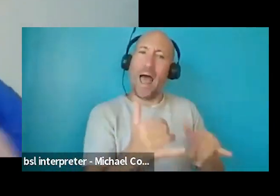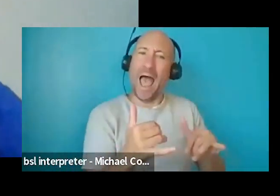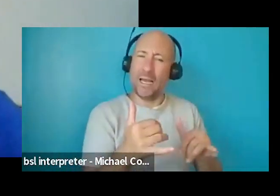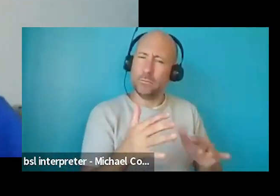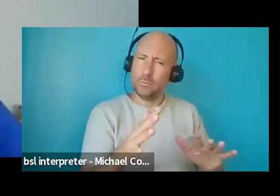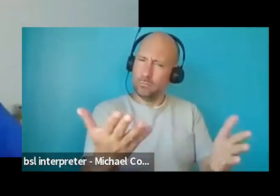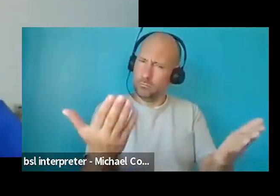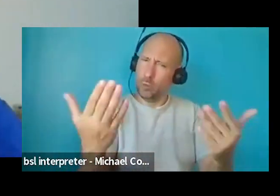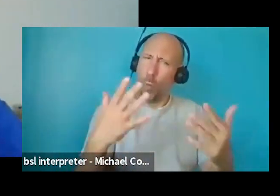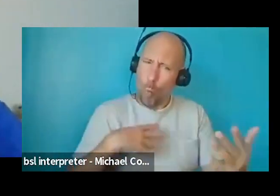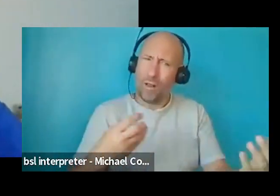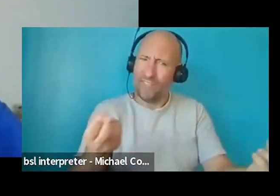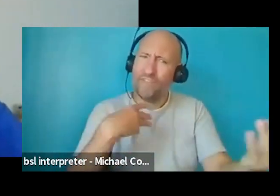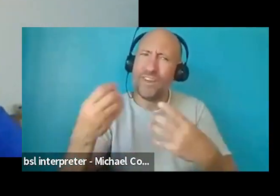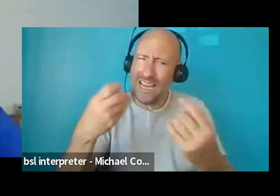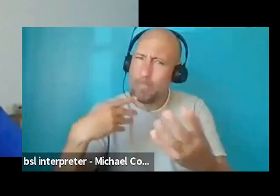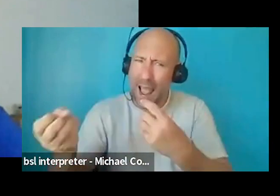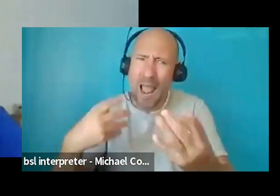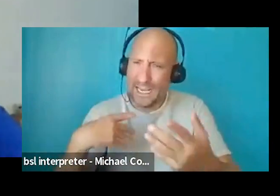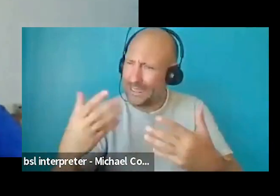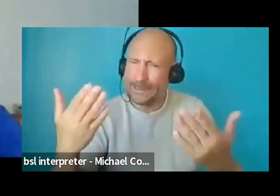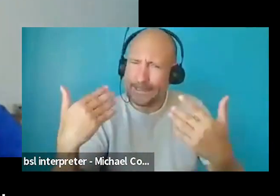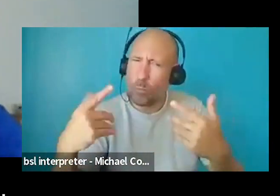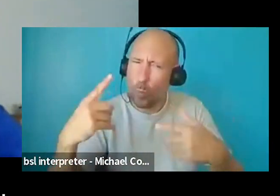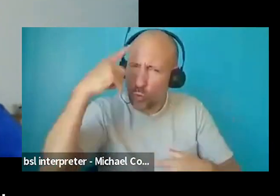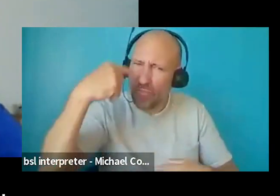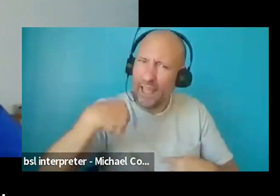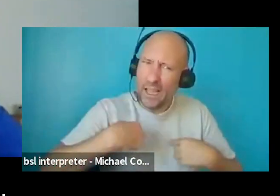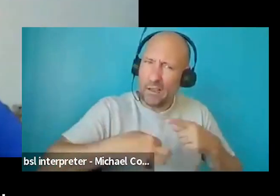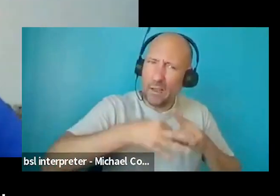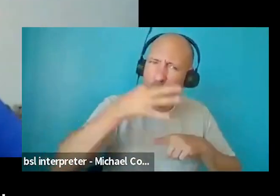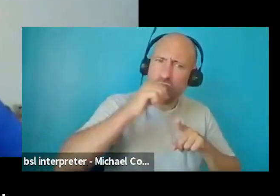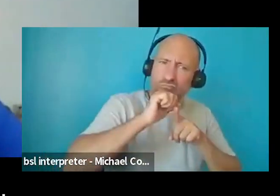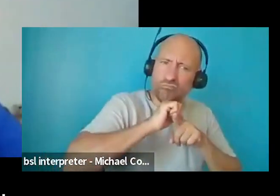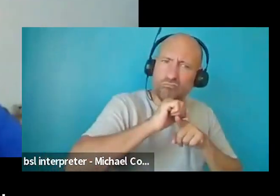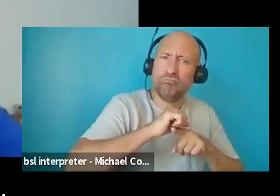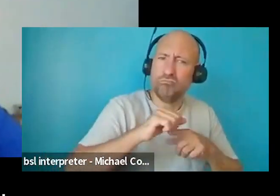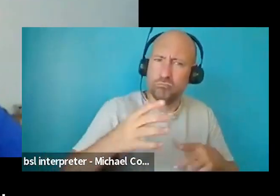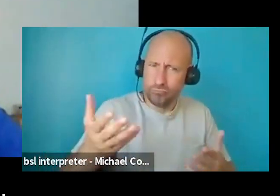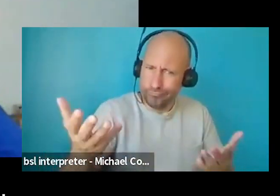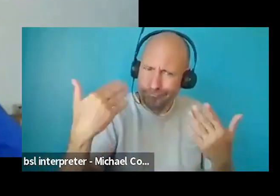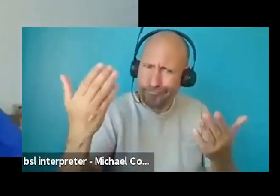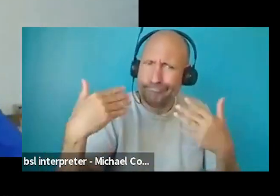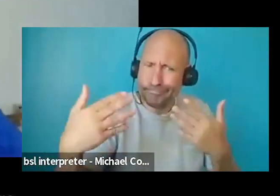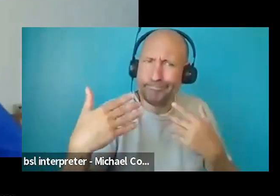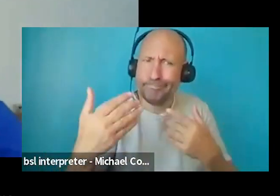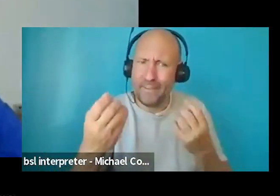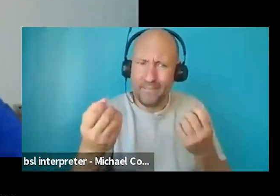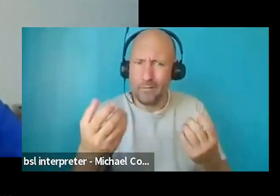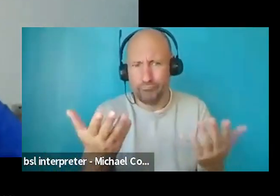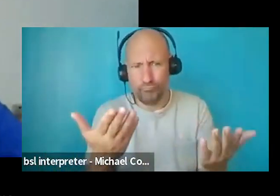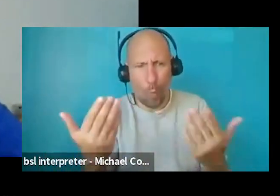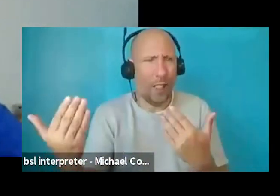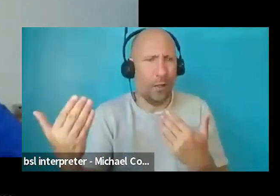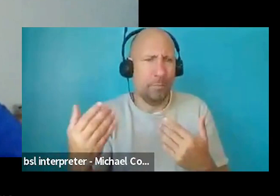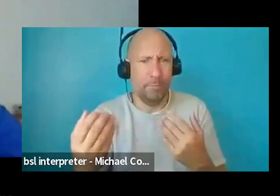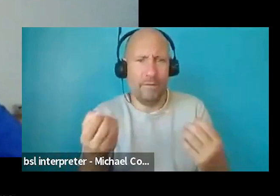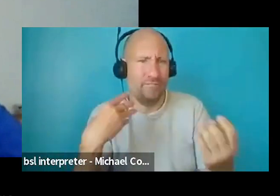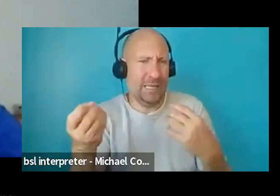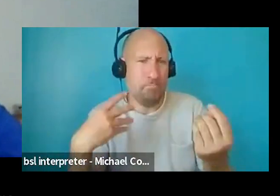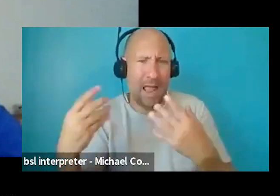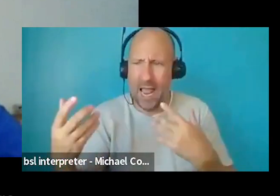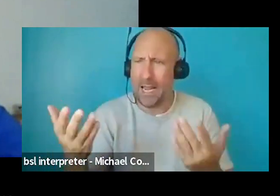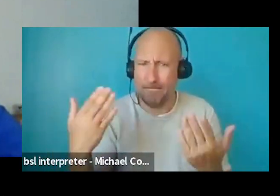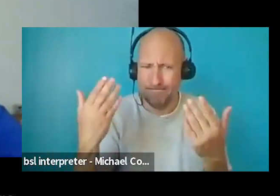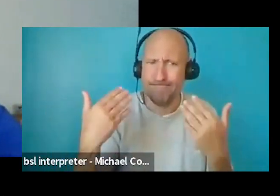And I know some people have been providing feedback, and that's great. We want to see that. We want to make a